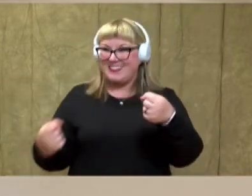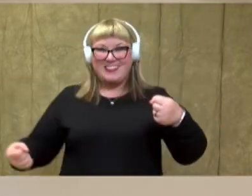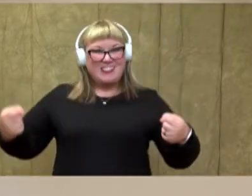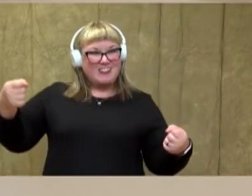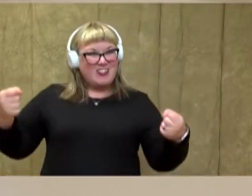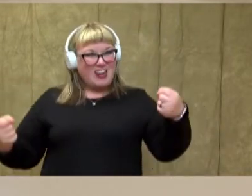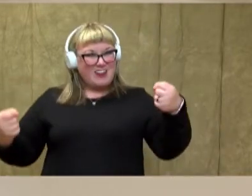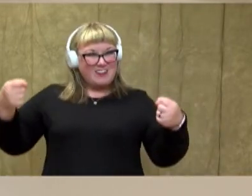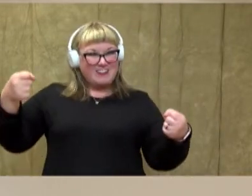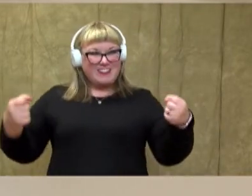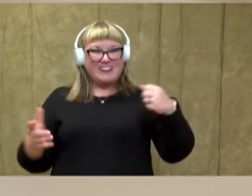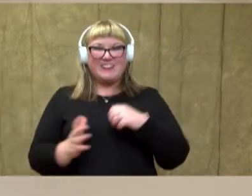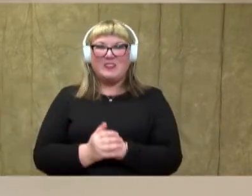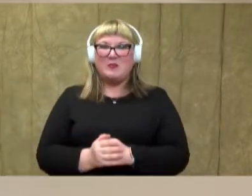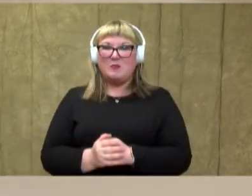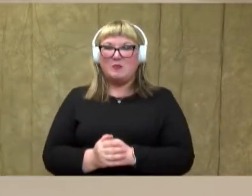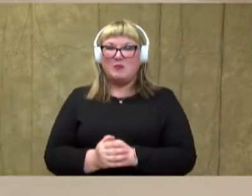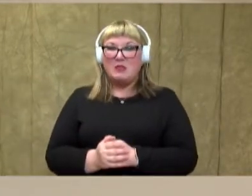on.